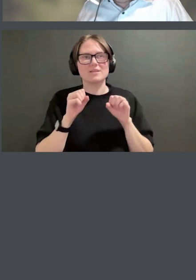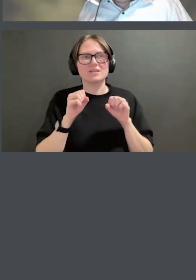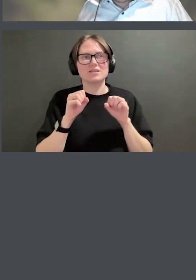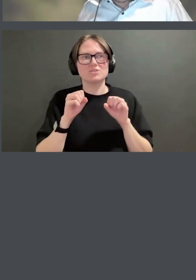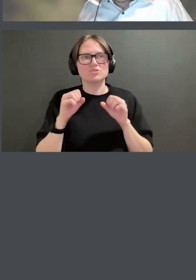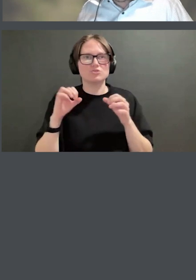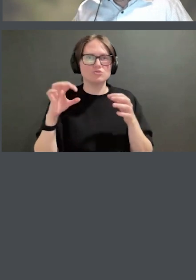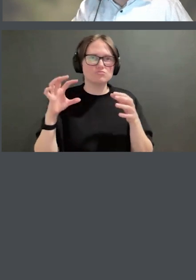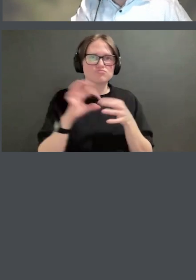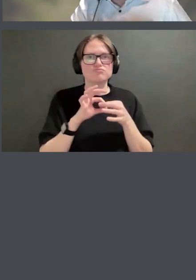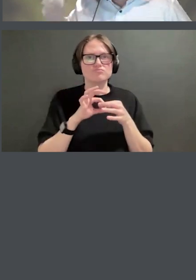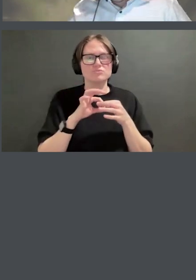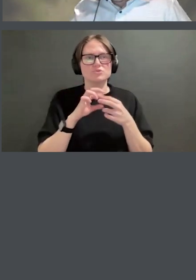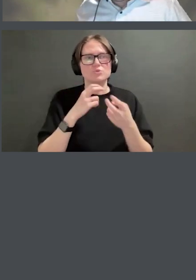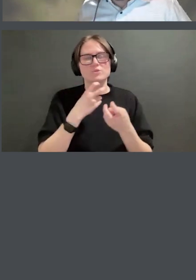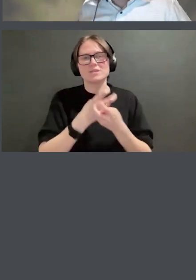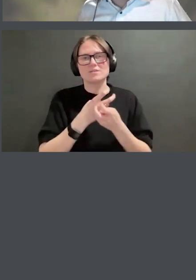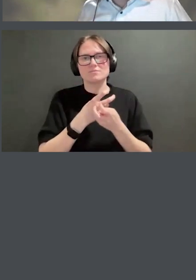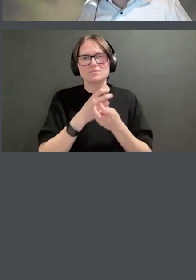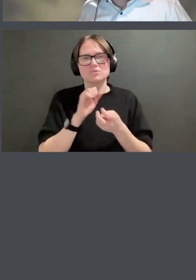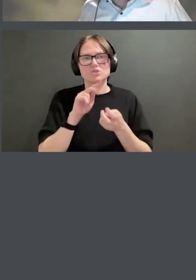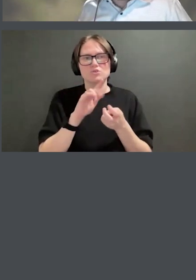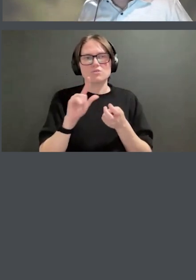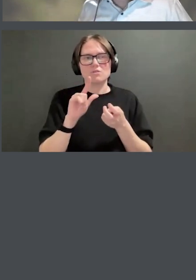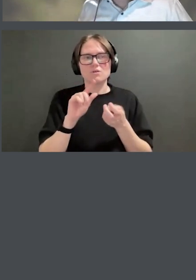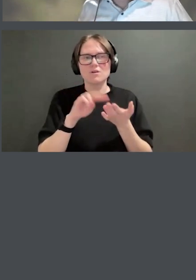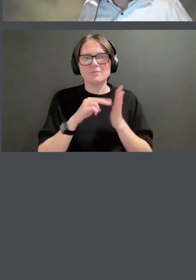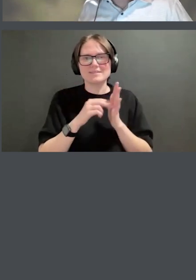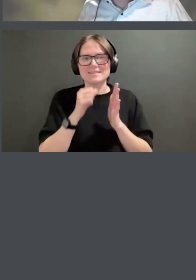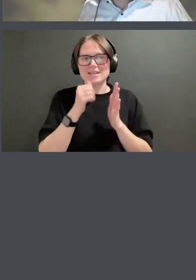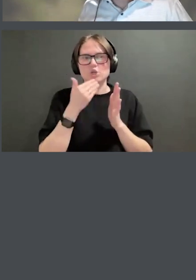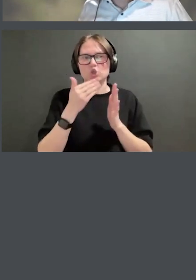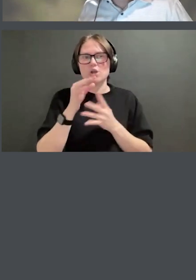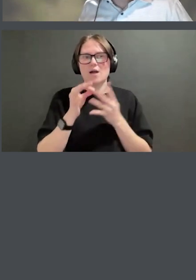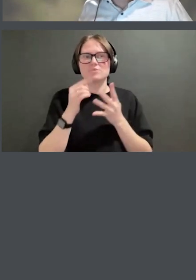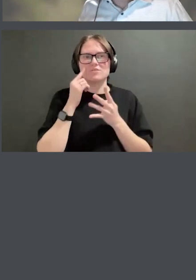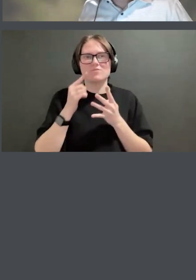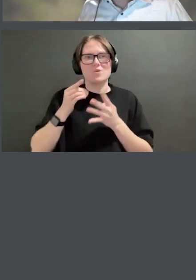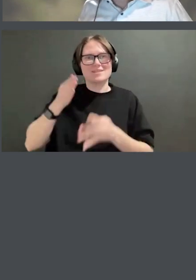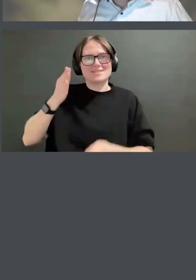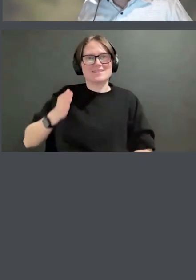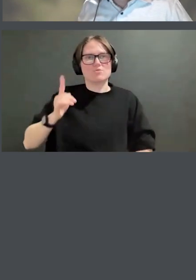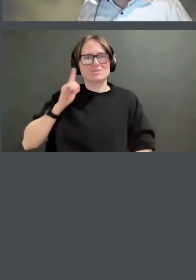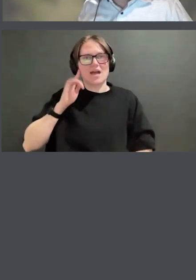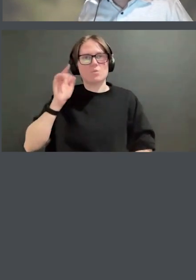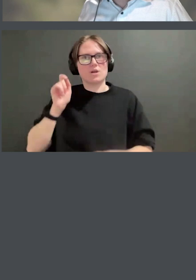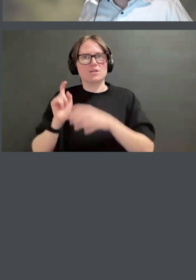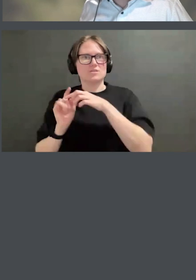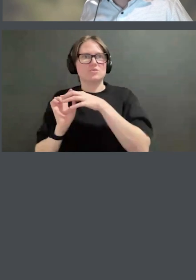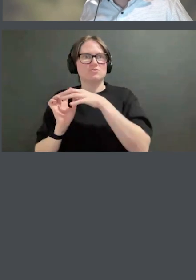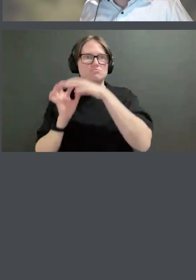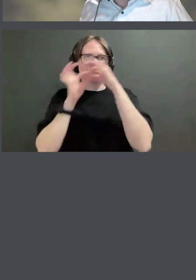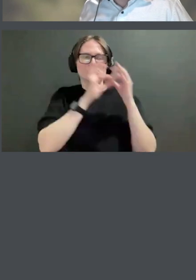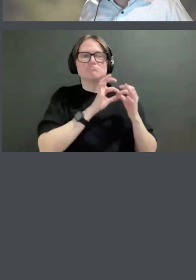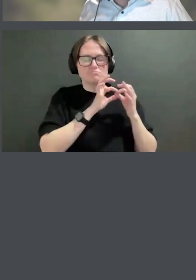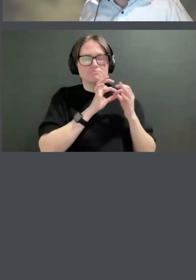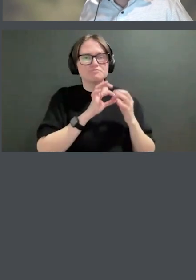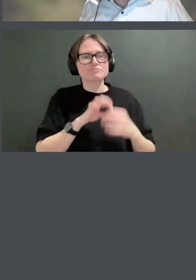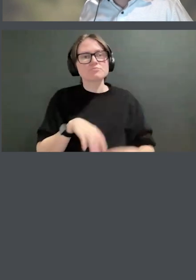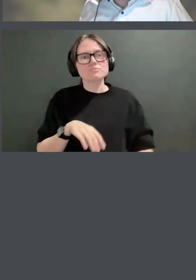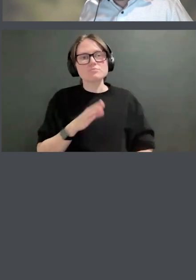for single-sided deafness, where you need to transmit the signal to the contralateral ear. And the OSIA is